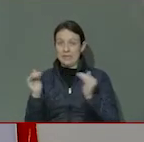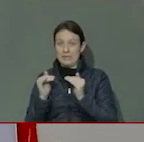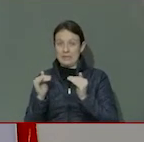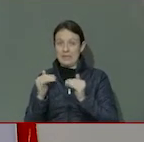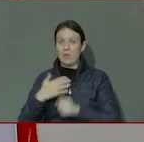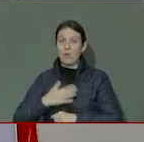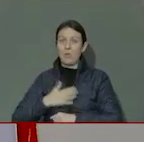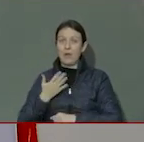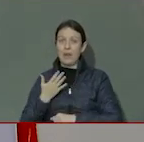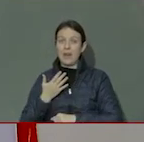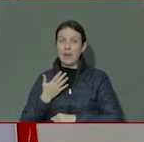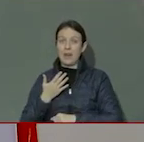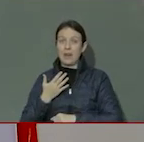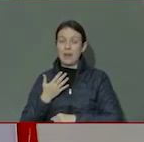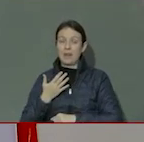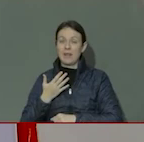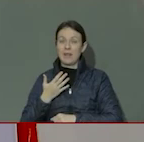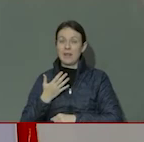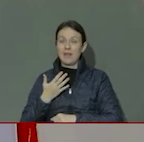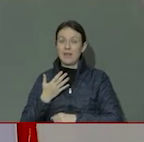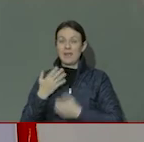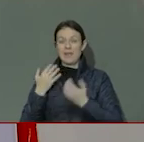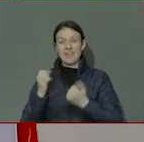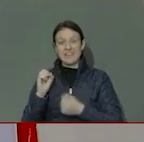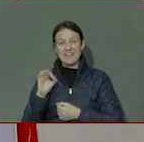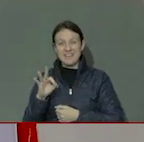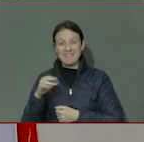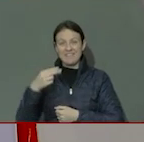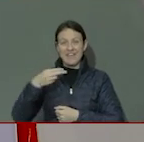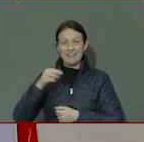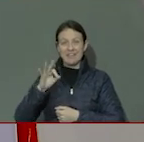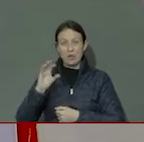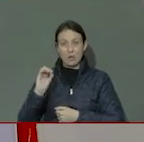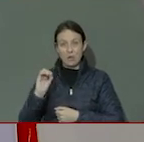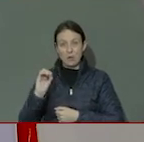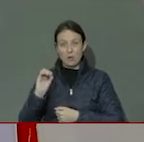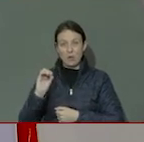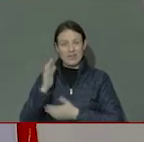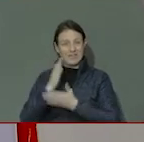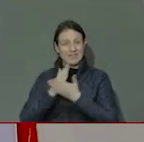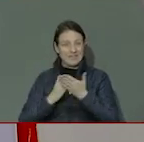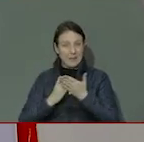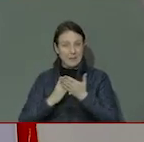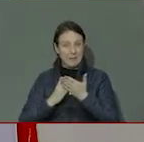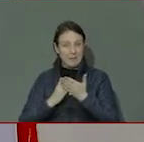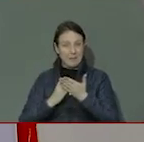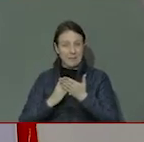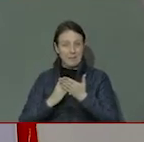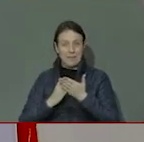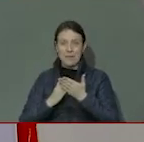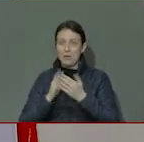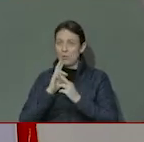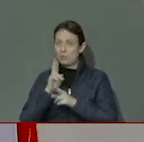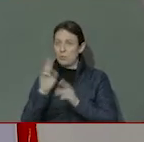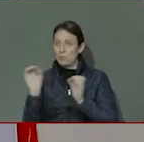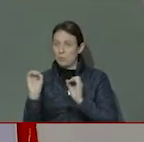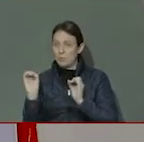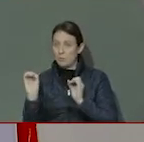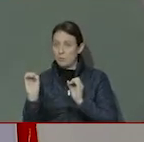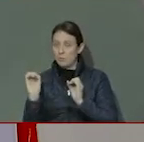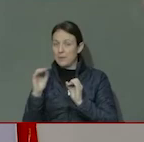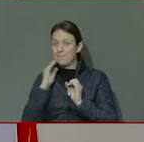neutral salt. So if there's more hydronium that's now left, it means that some of the acid did not